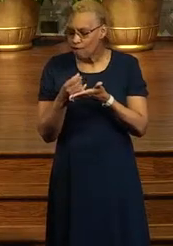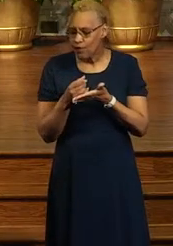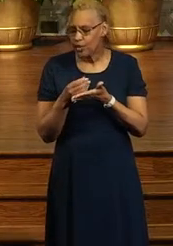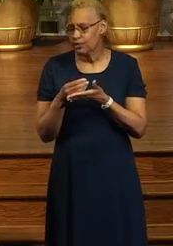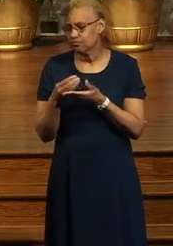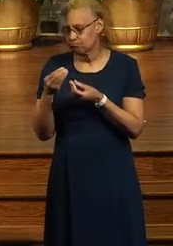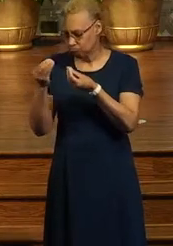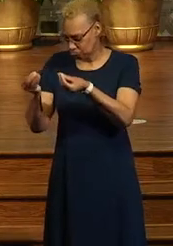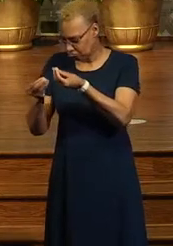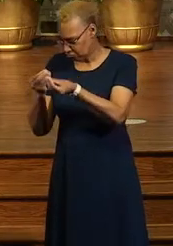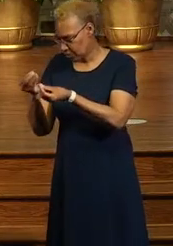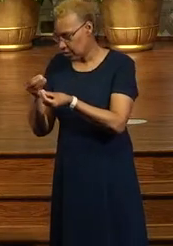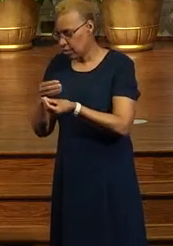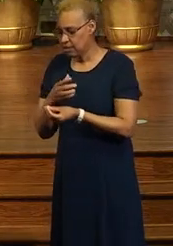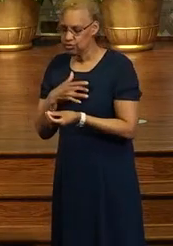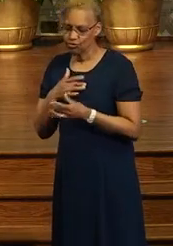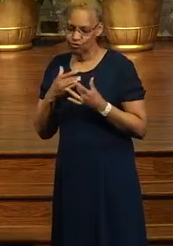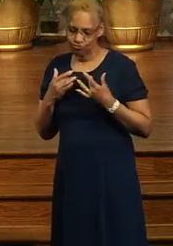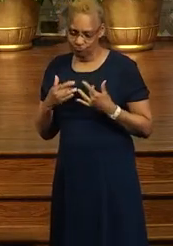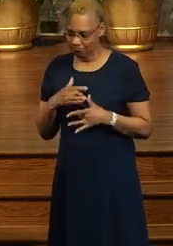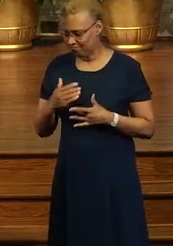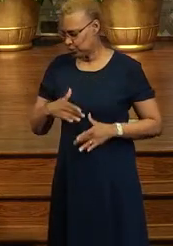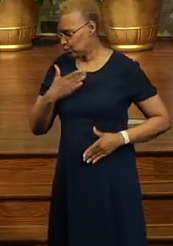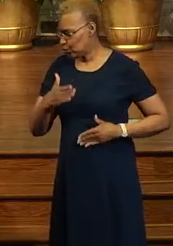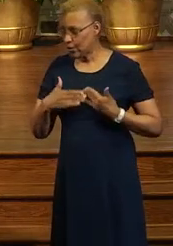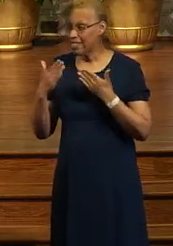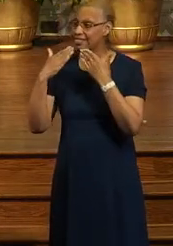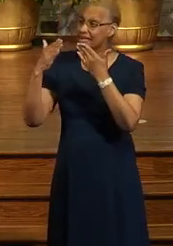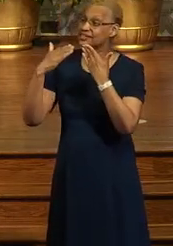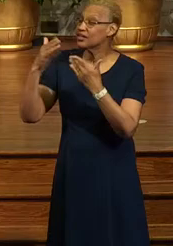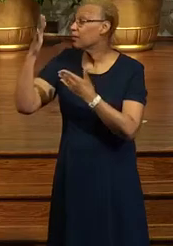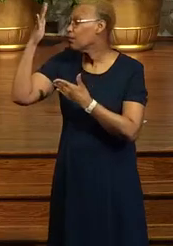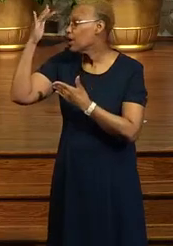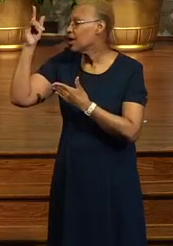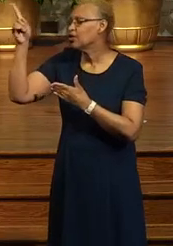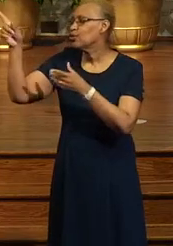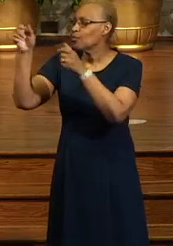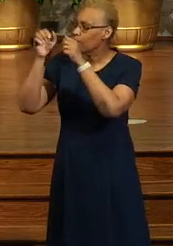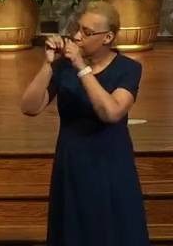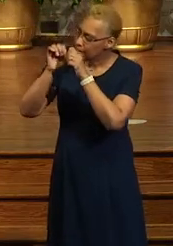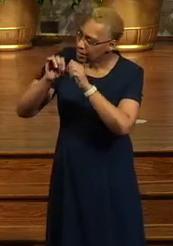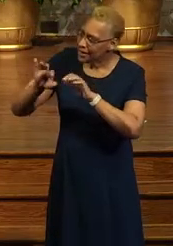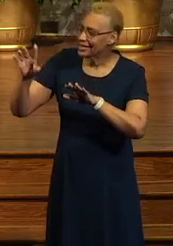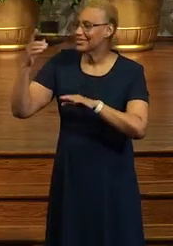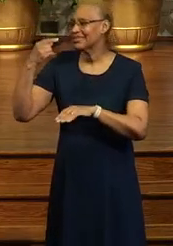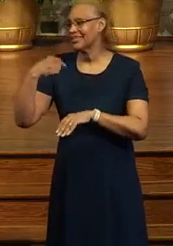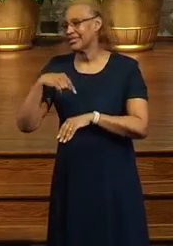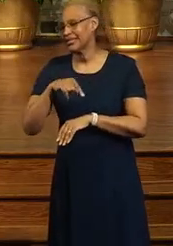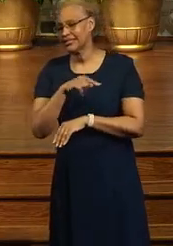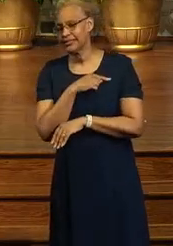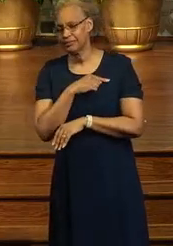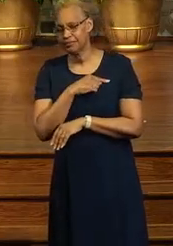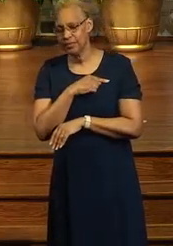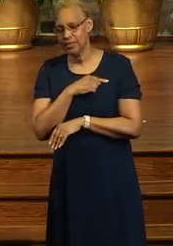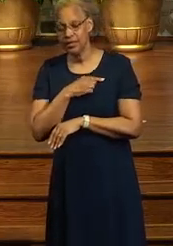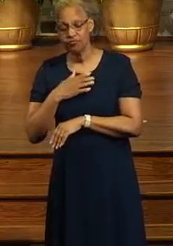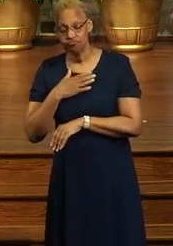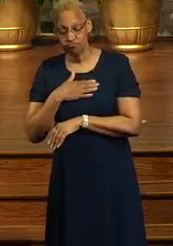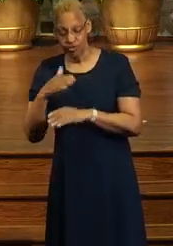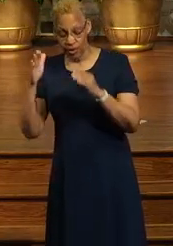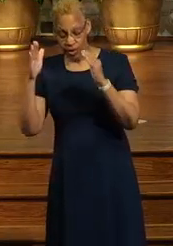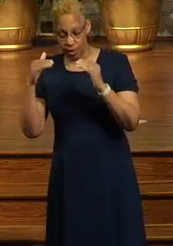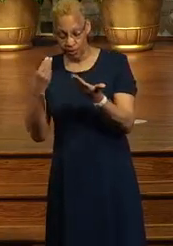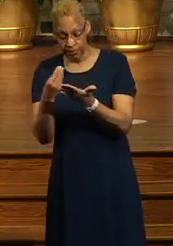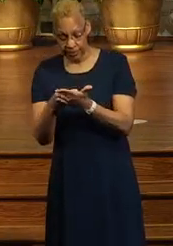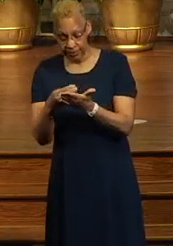with joy in our hearts and thanksgiving because you've blessed us. Now, may these funds be used to further